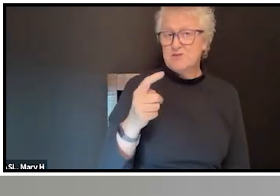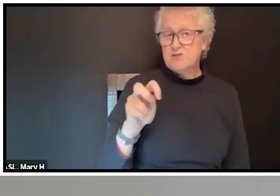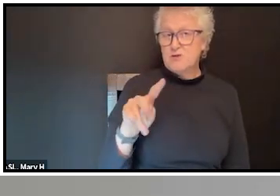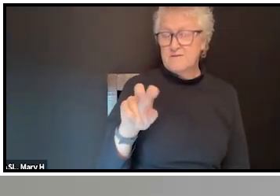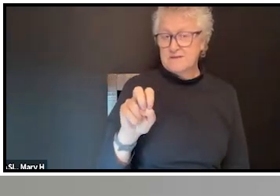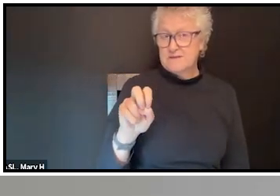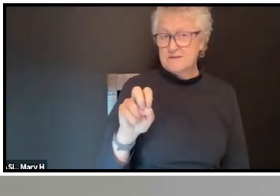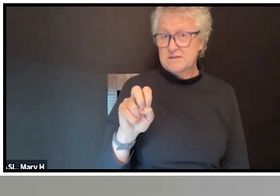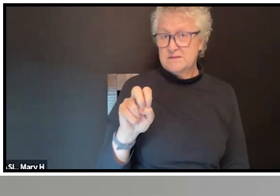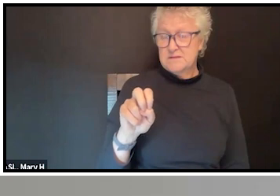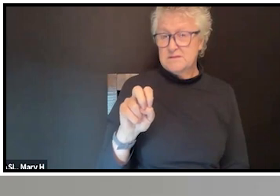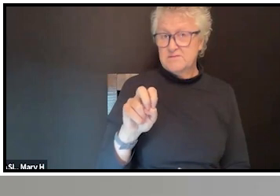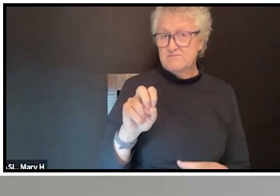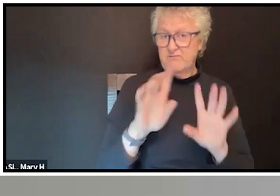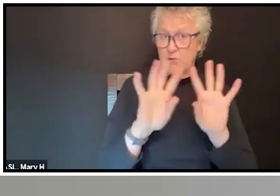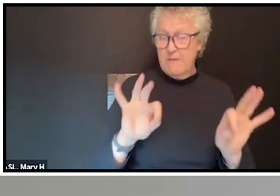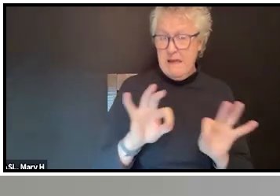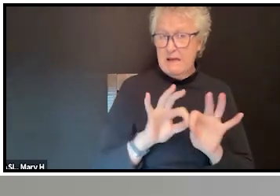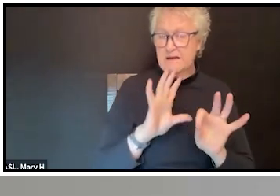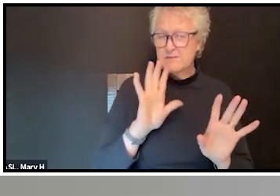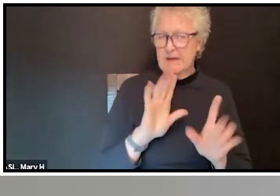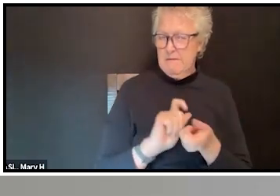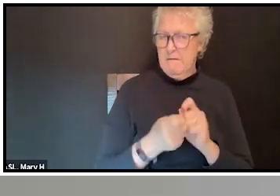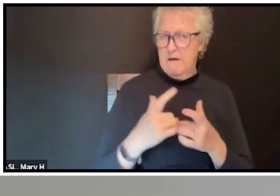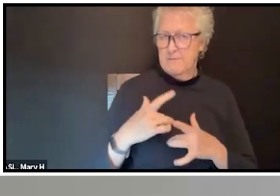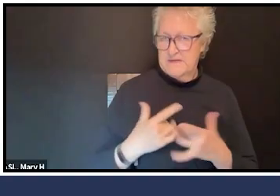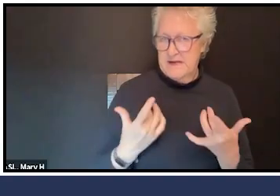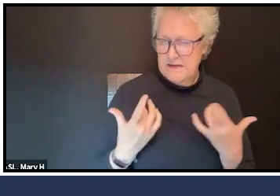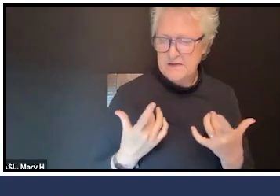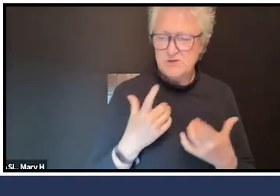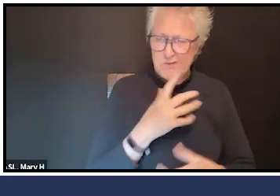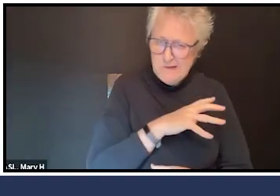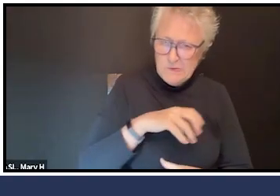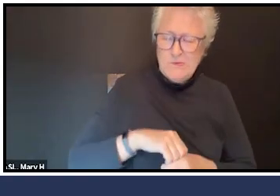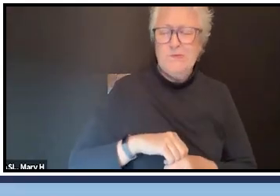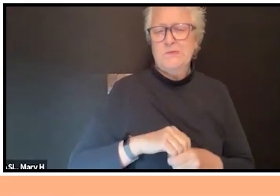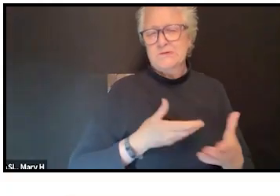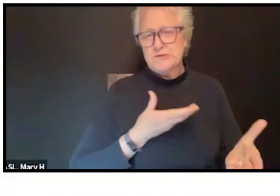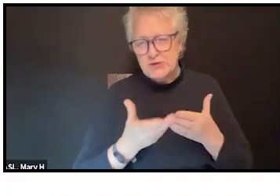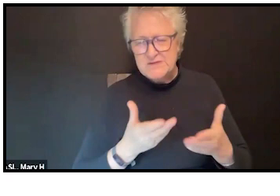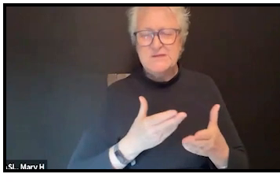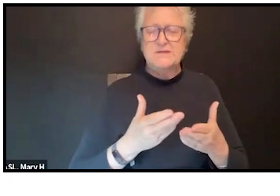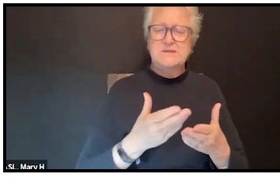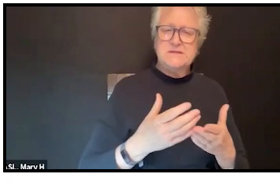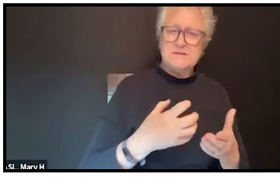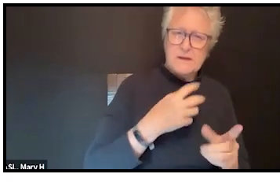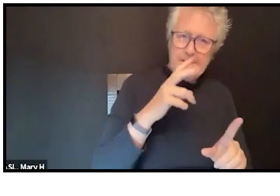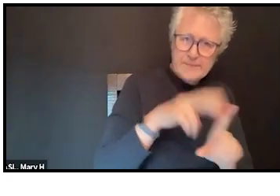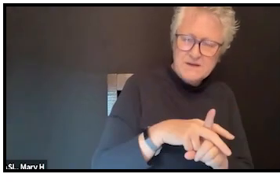include information on administrative reviews and appeals, and that is located on the